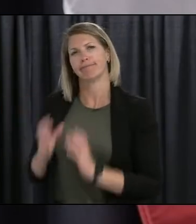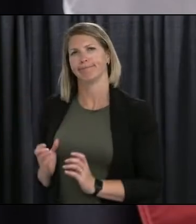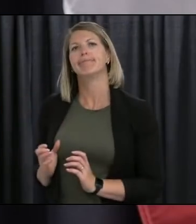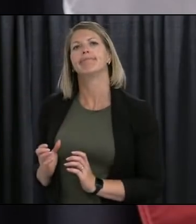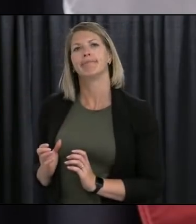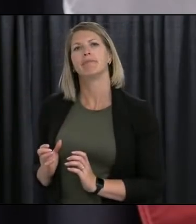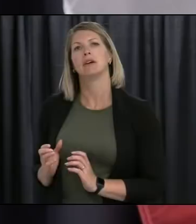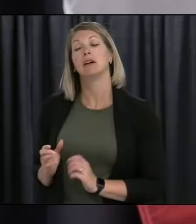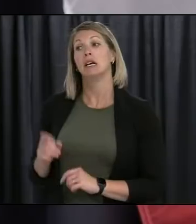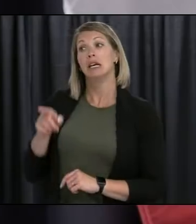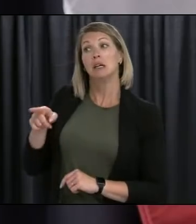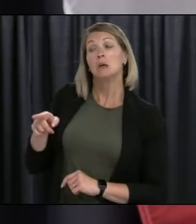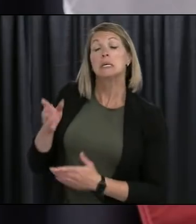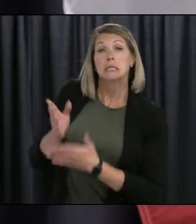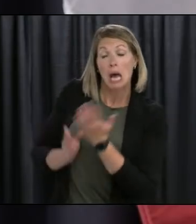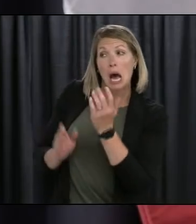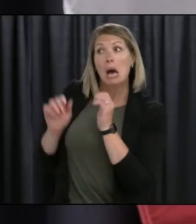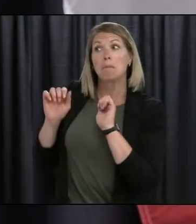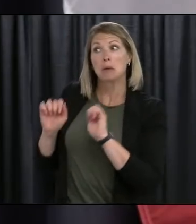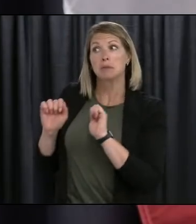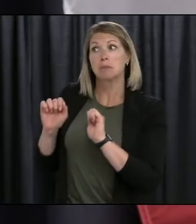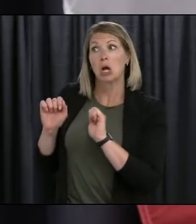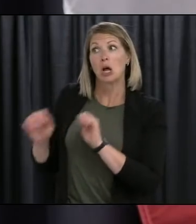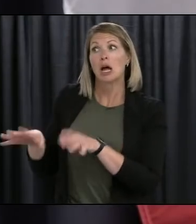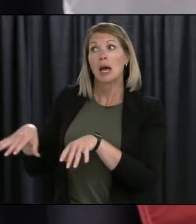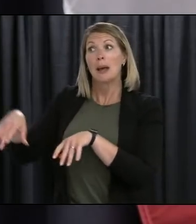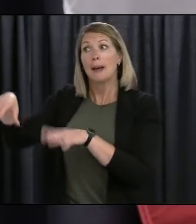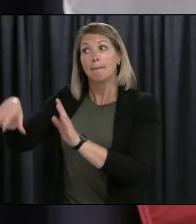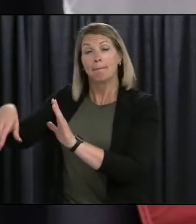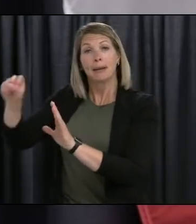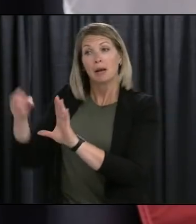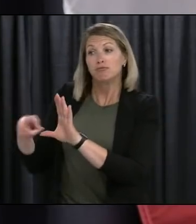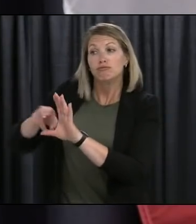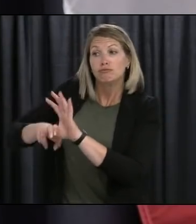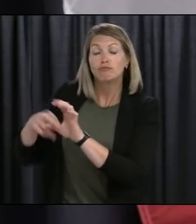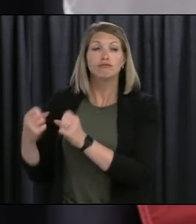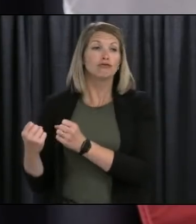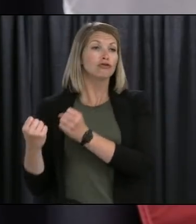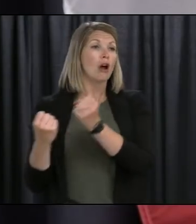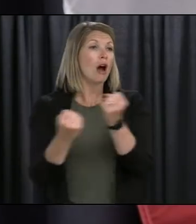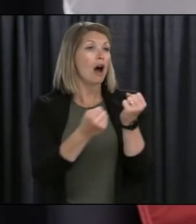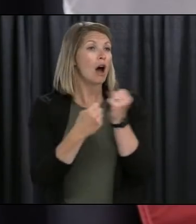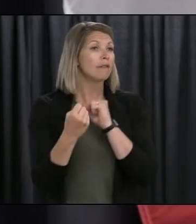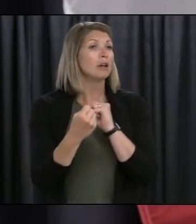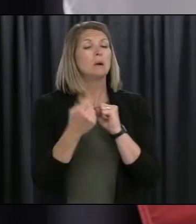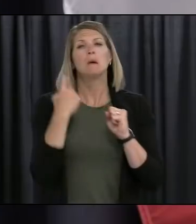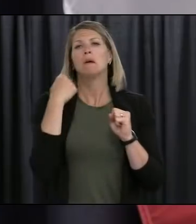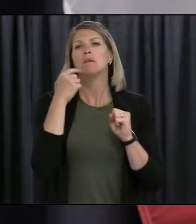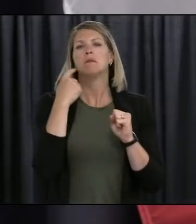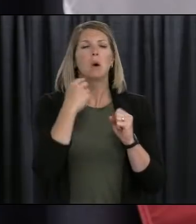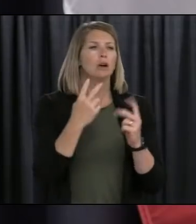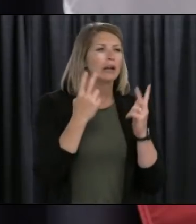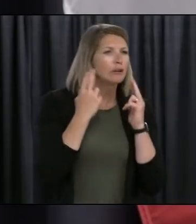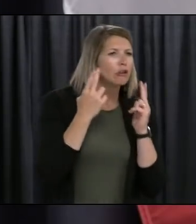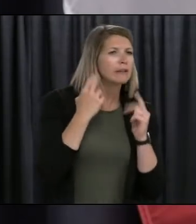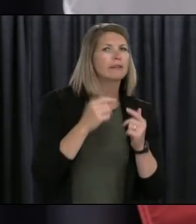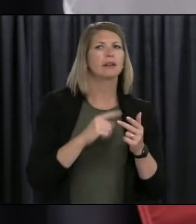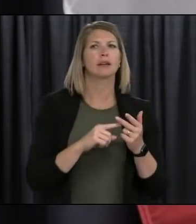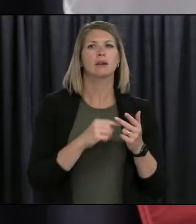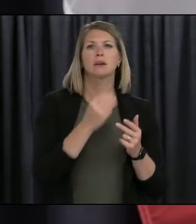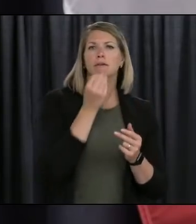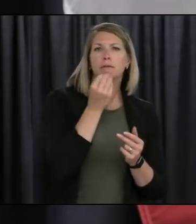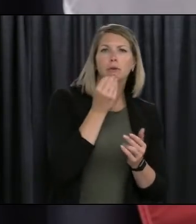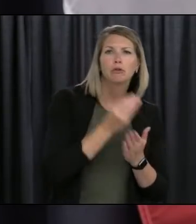their residents out for short periods, up to a day, for essential services, hairdressing,